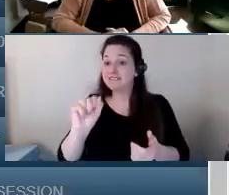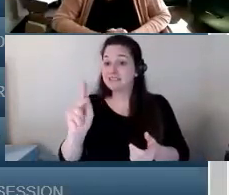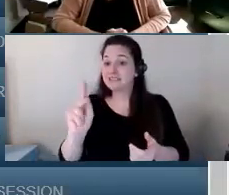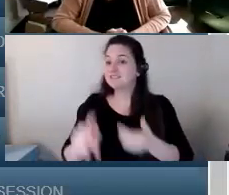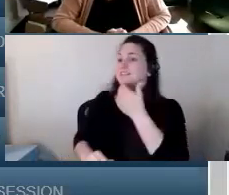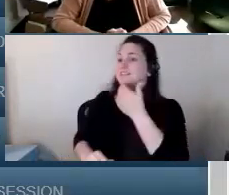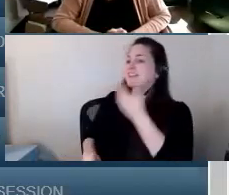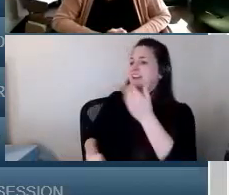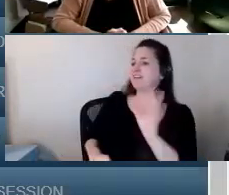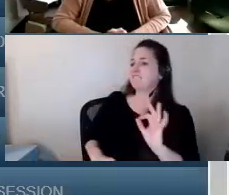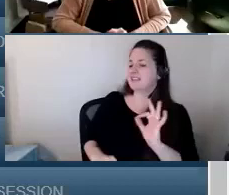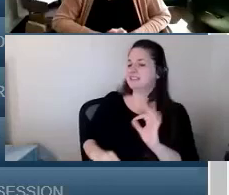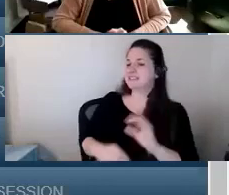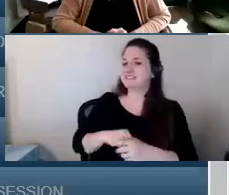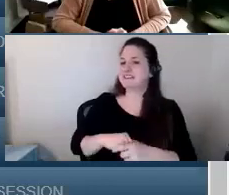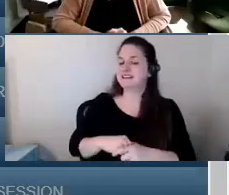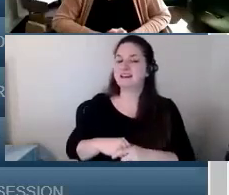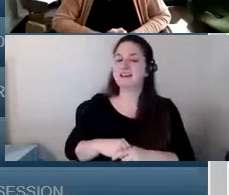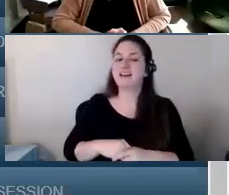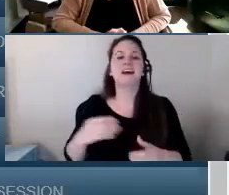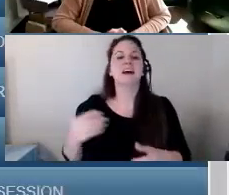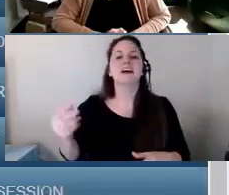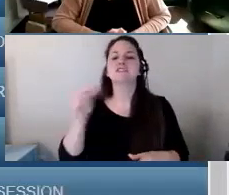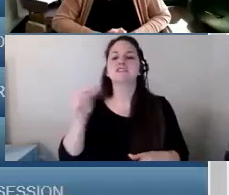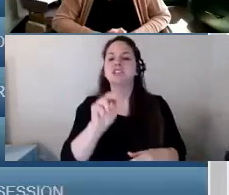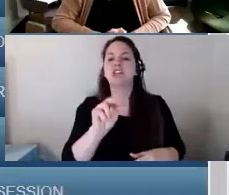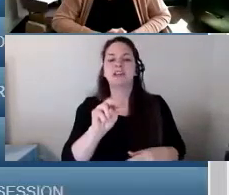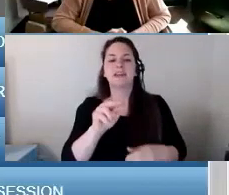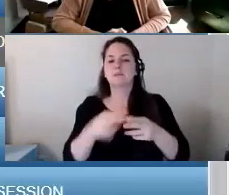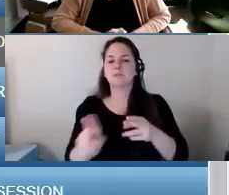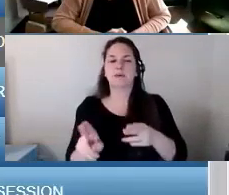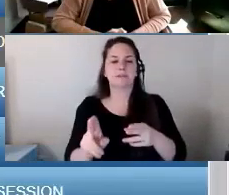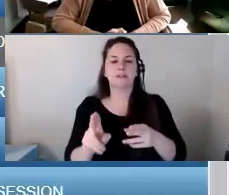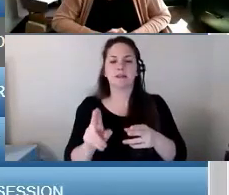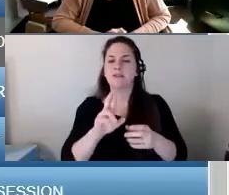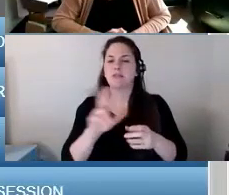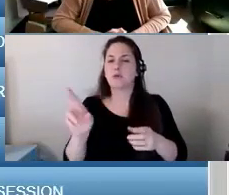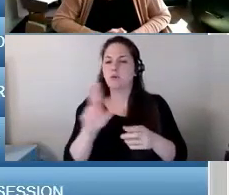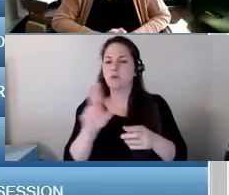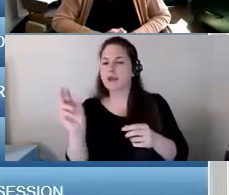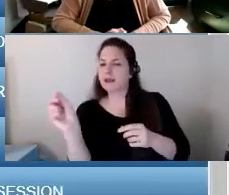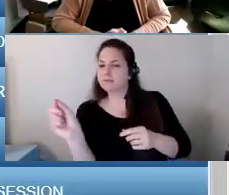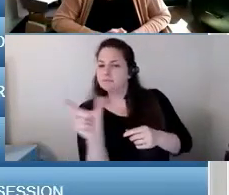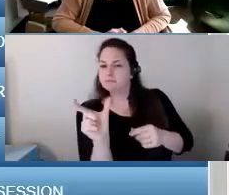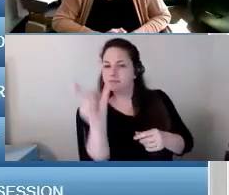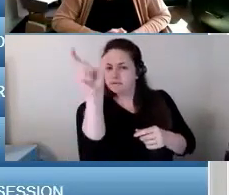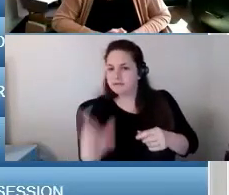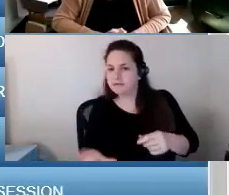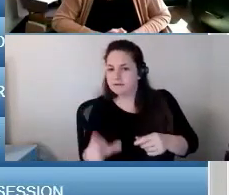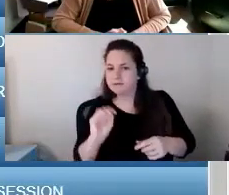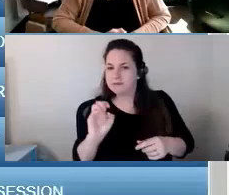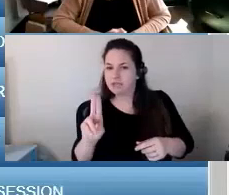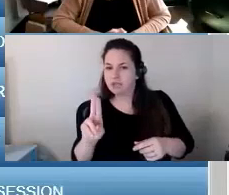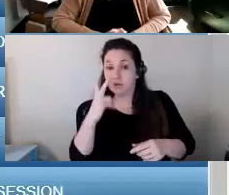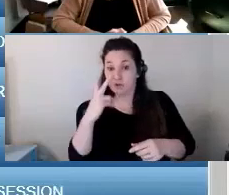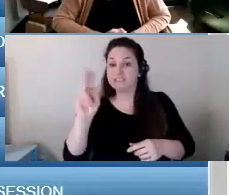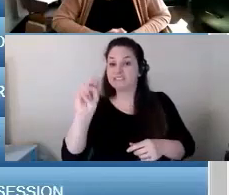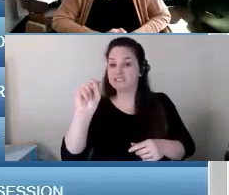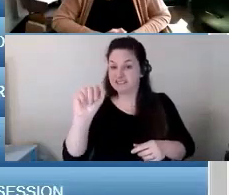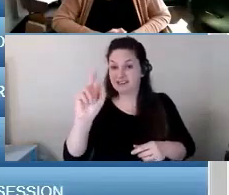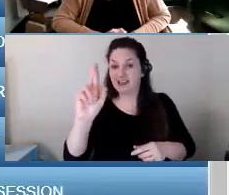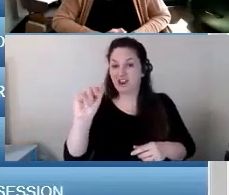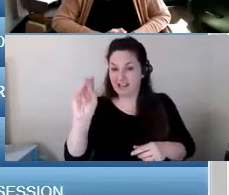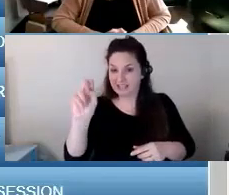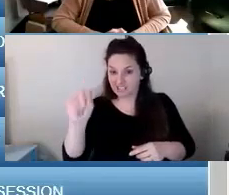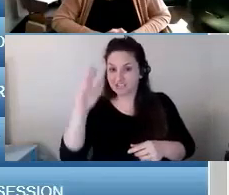Felice. So just looking briefly here at the right-hand menu, you've seen the narration button, you've